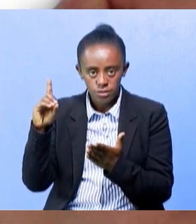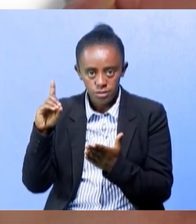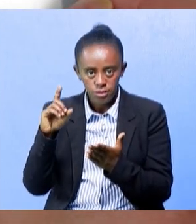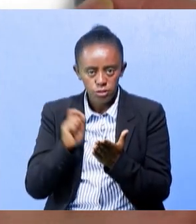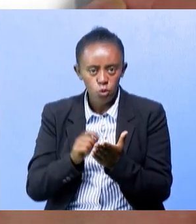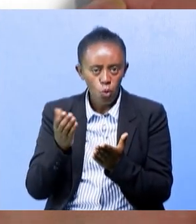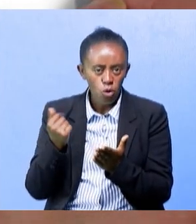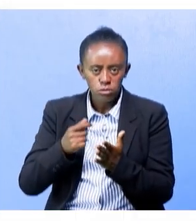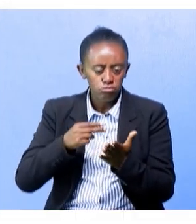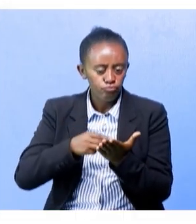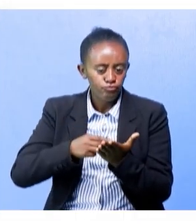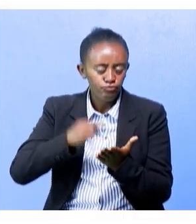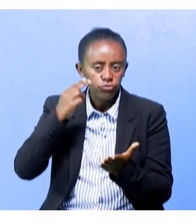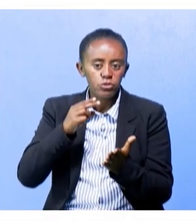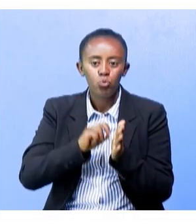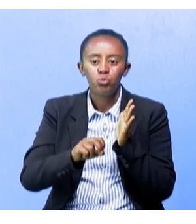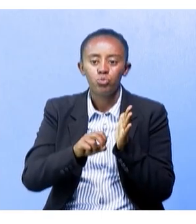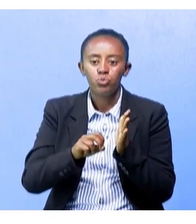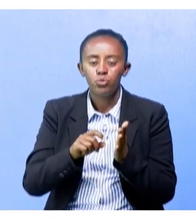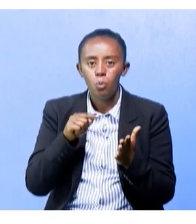high point.